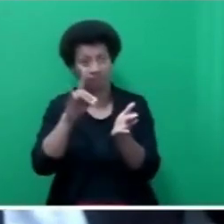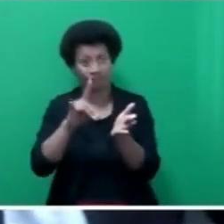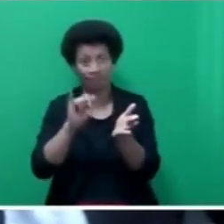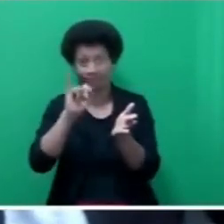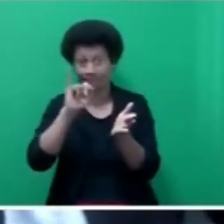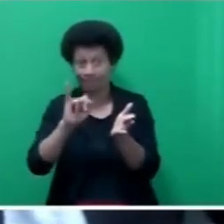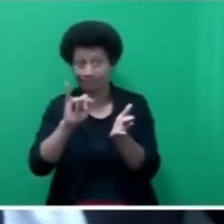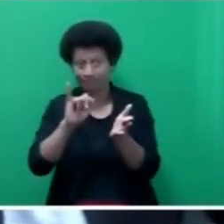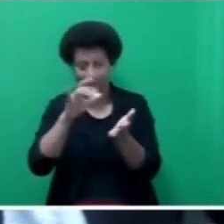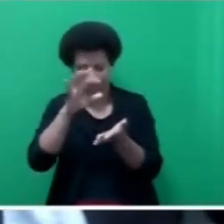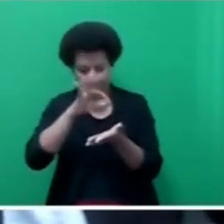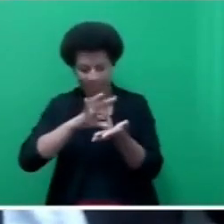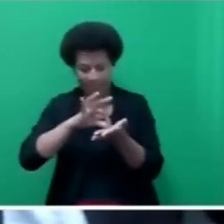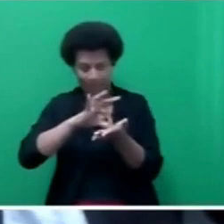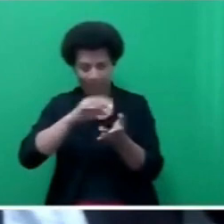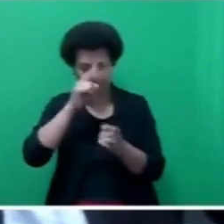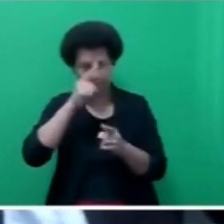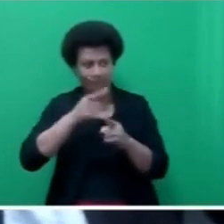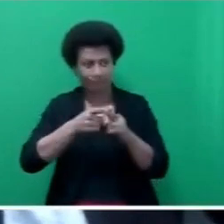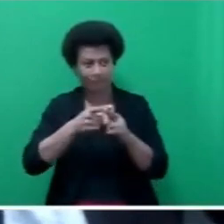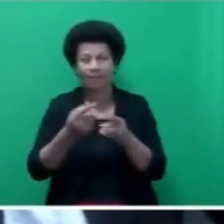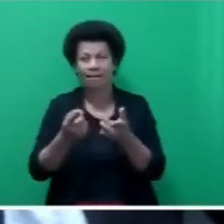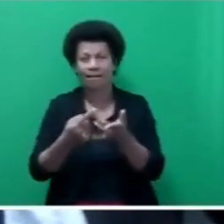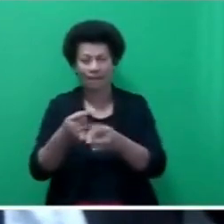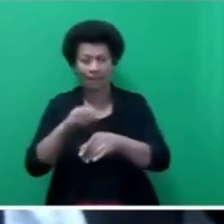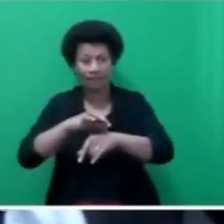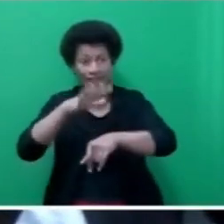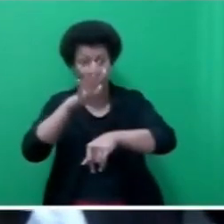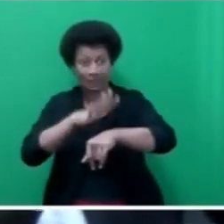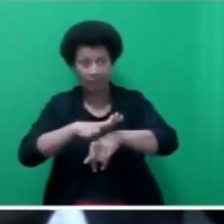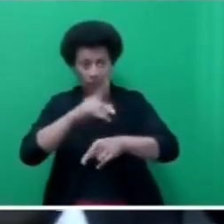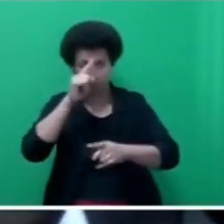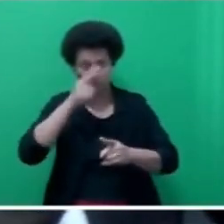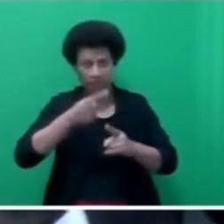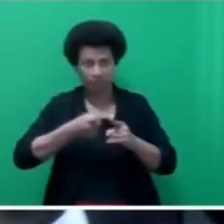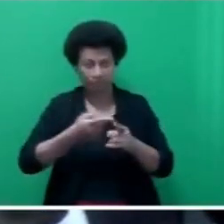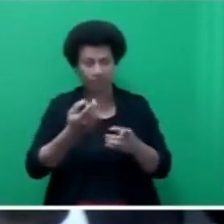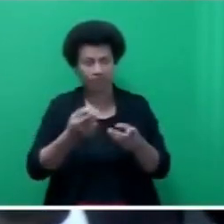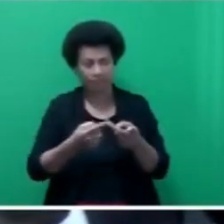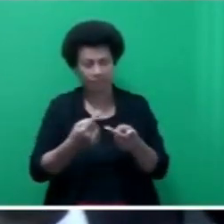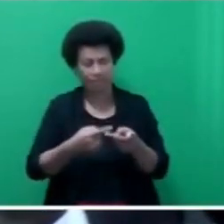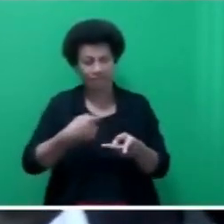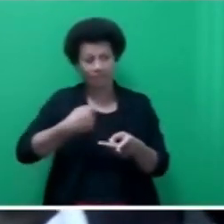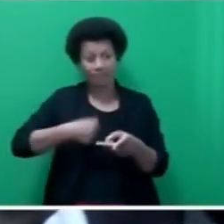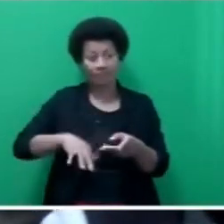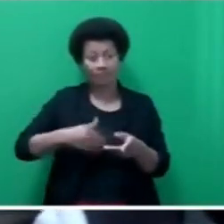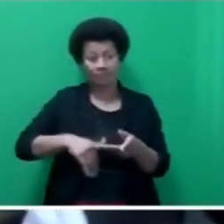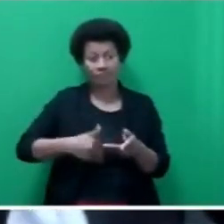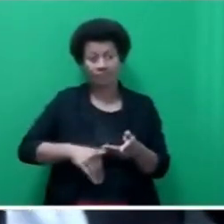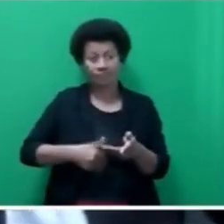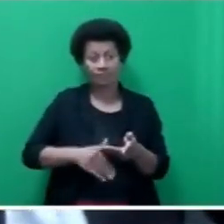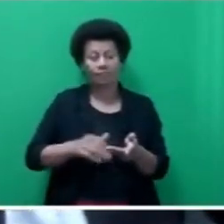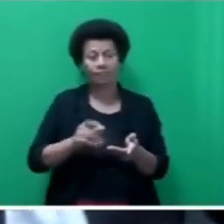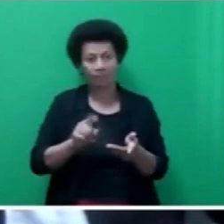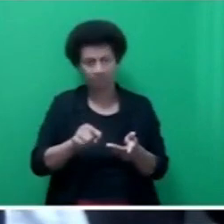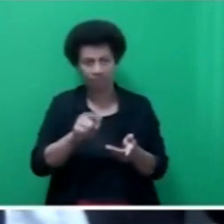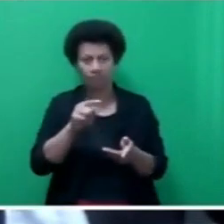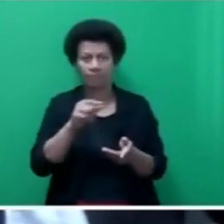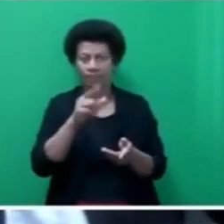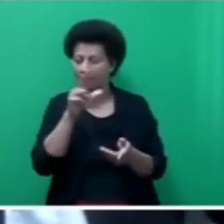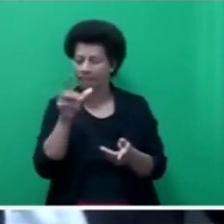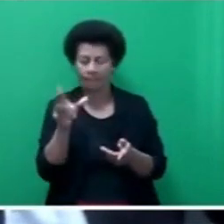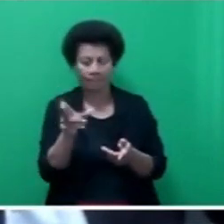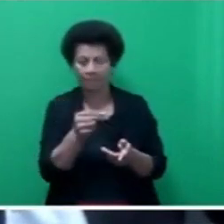dengue and nip it in the bud. We need to deal with typhoid and nip it in the bud. And they've done magnificent